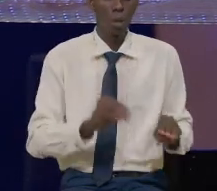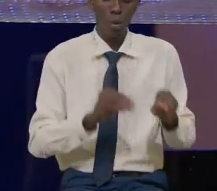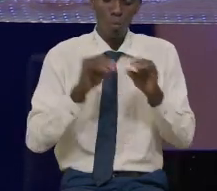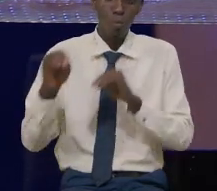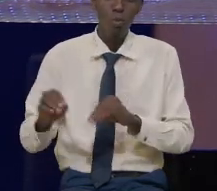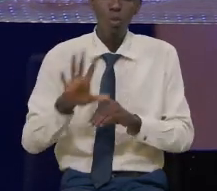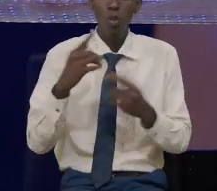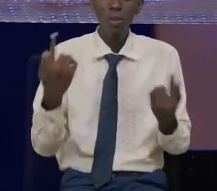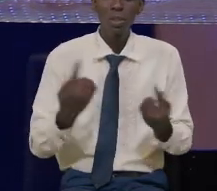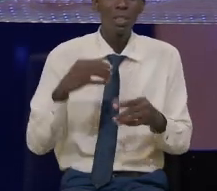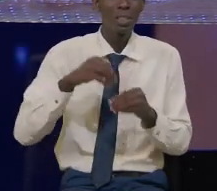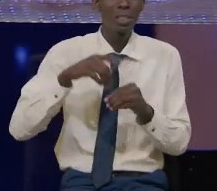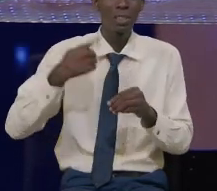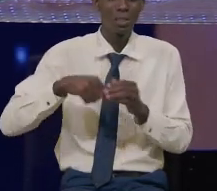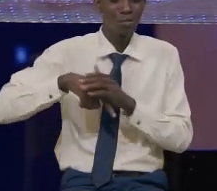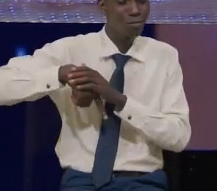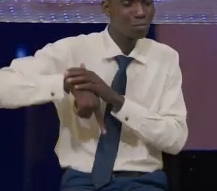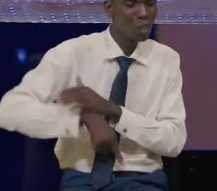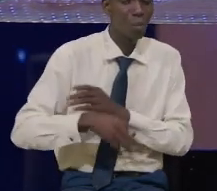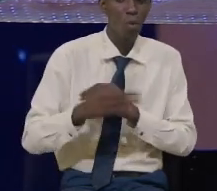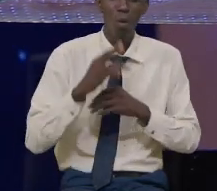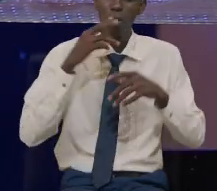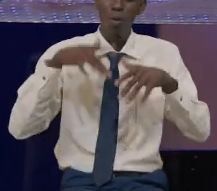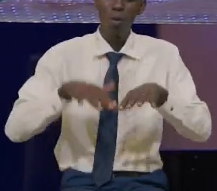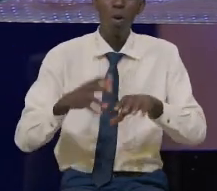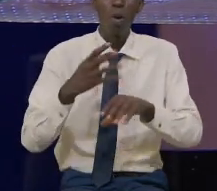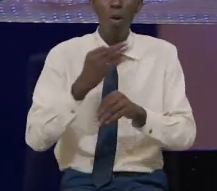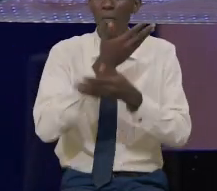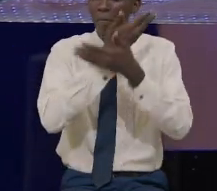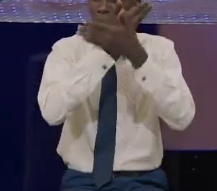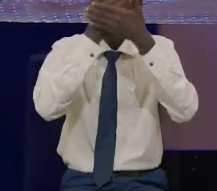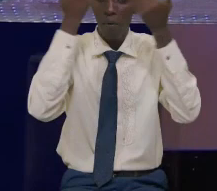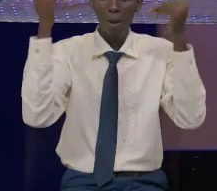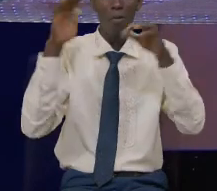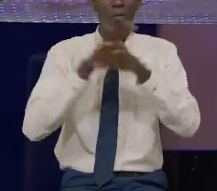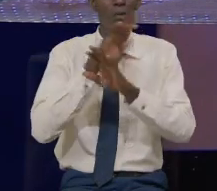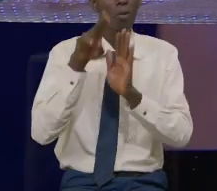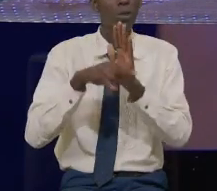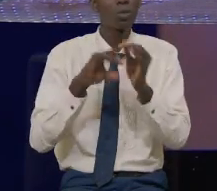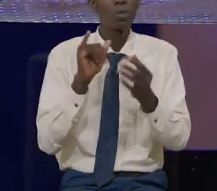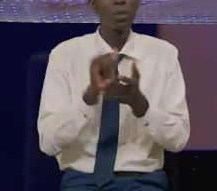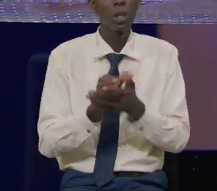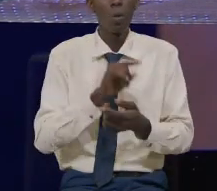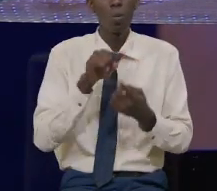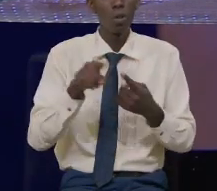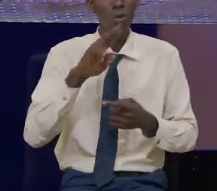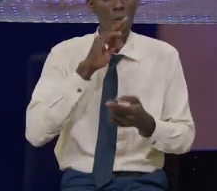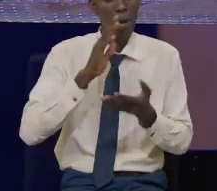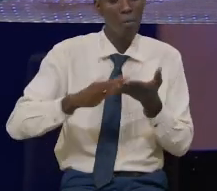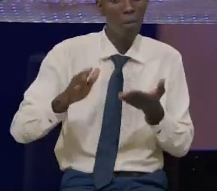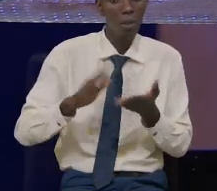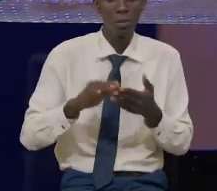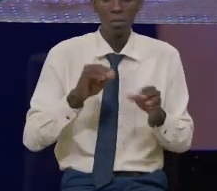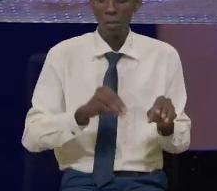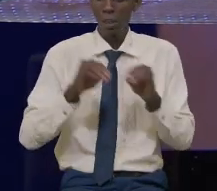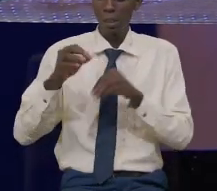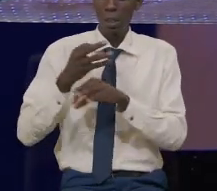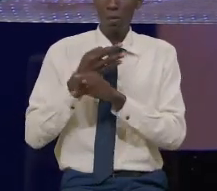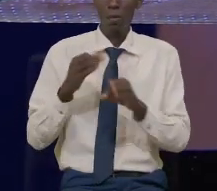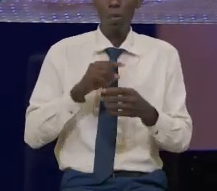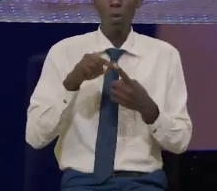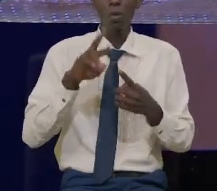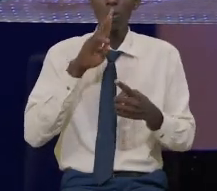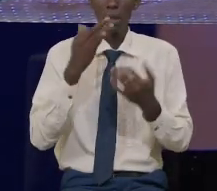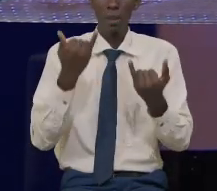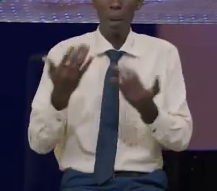the depths of the sea of God's forgetfulness, so that when they are forgiven, when you are set free, and when you are